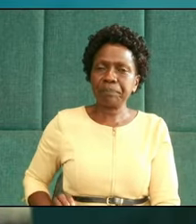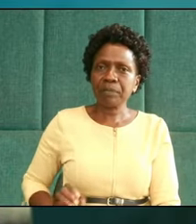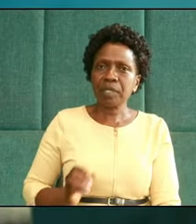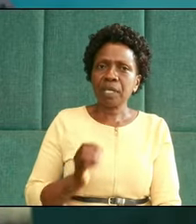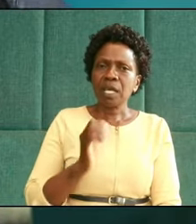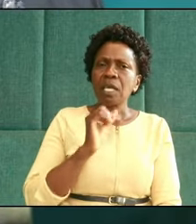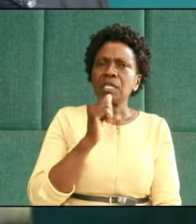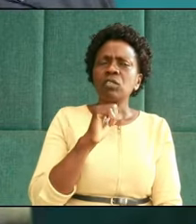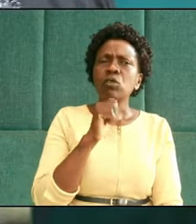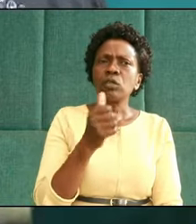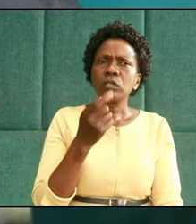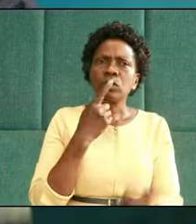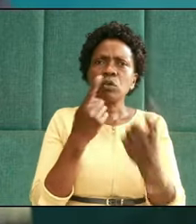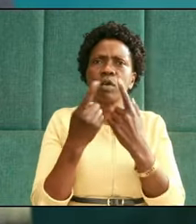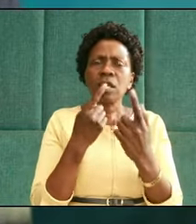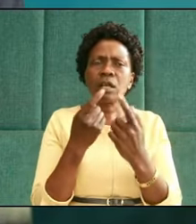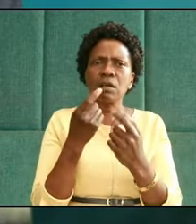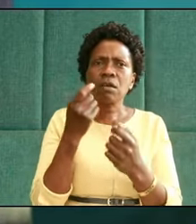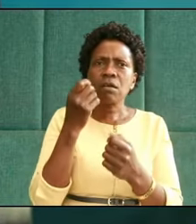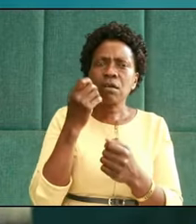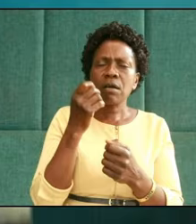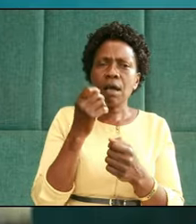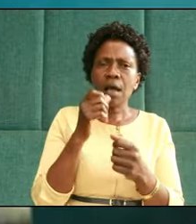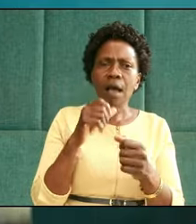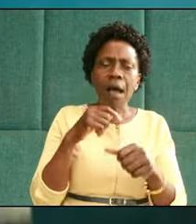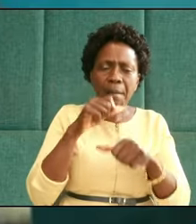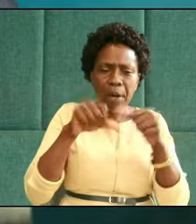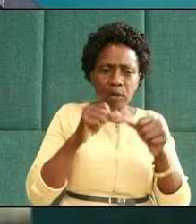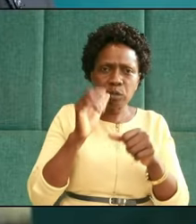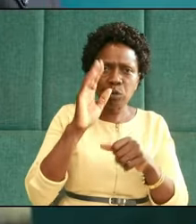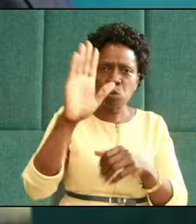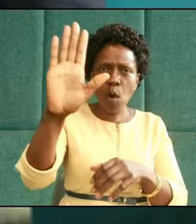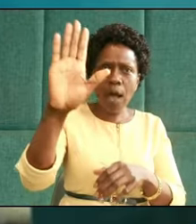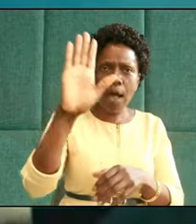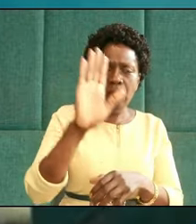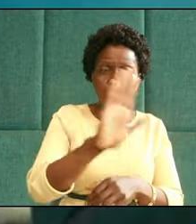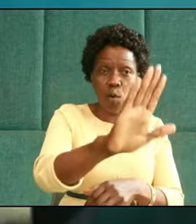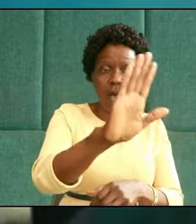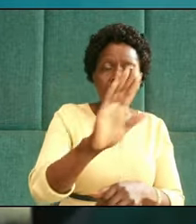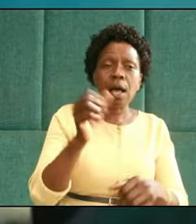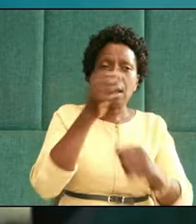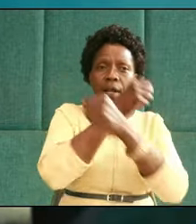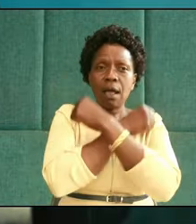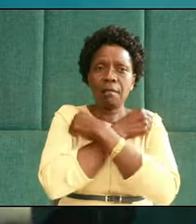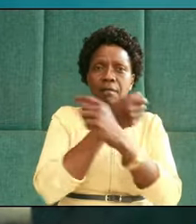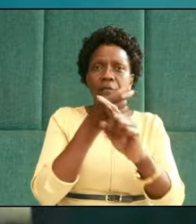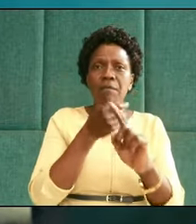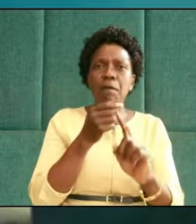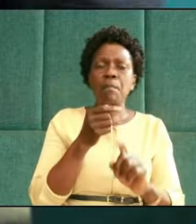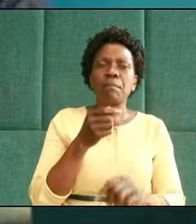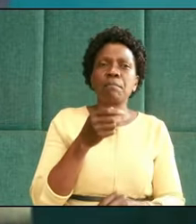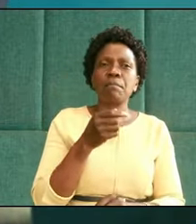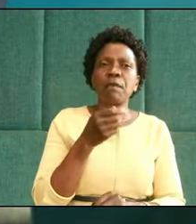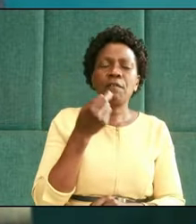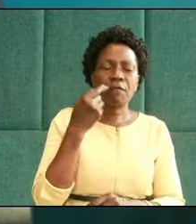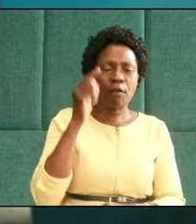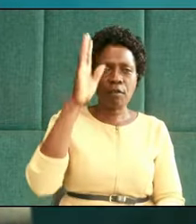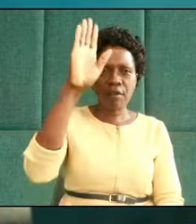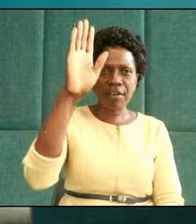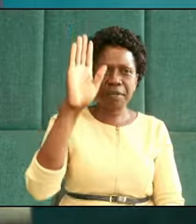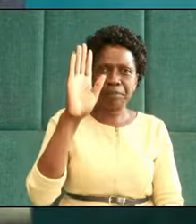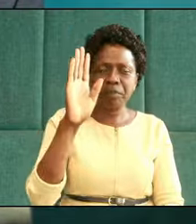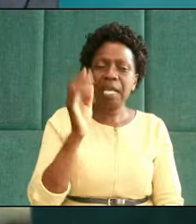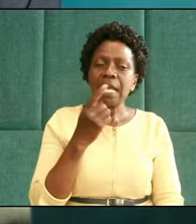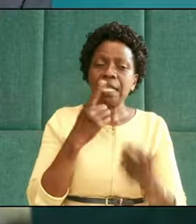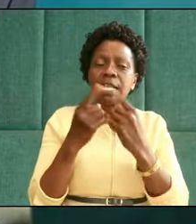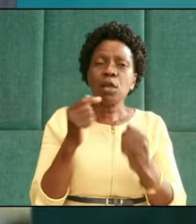about your love for Christ. He's not saying, who will separate my love for Christ? Your love